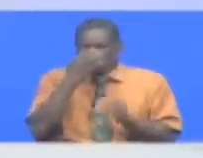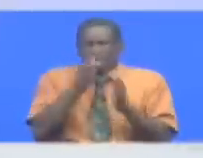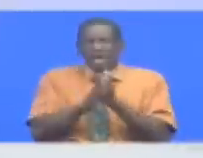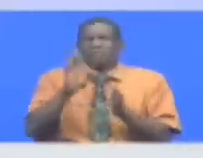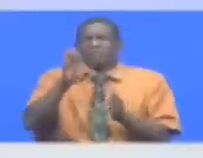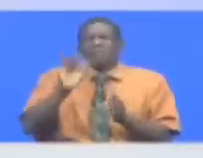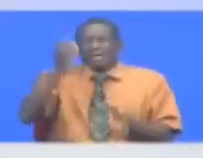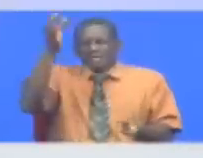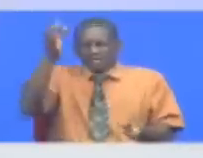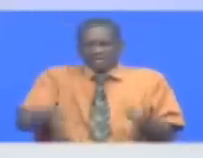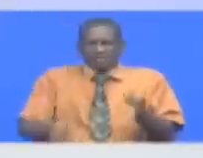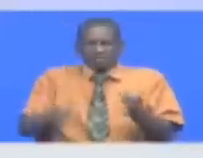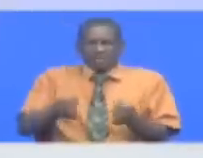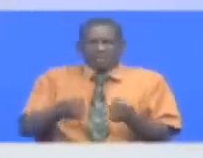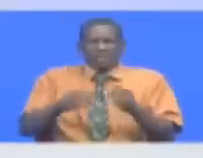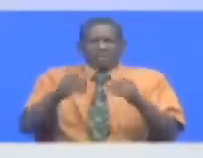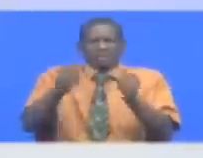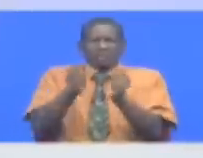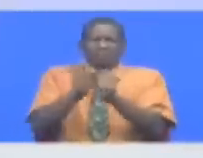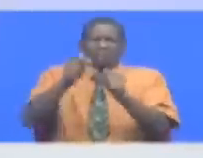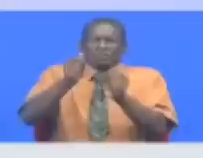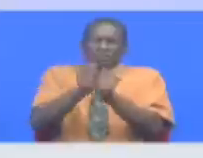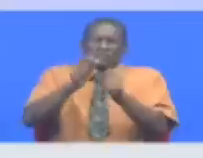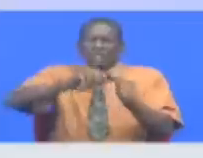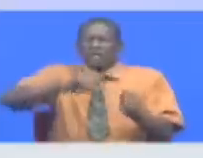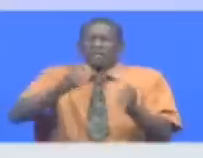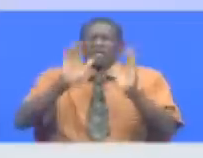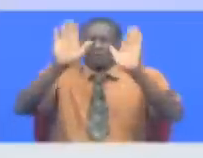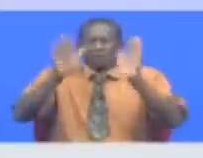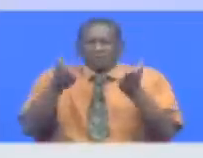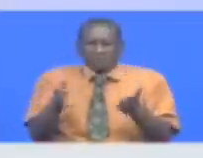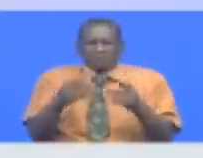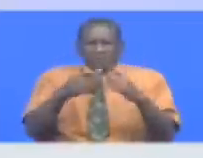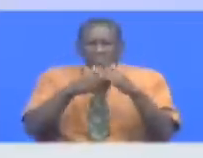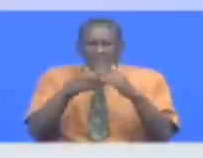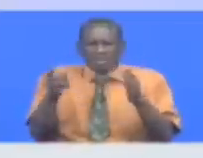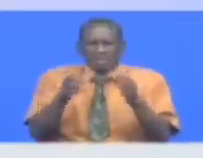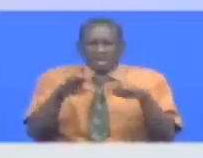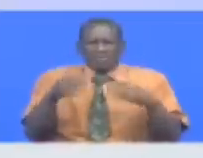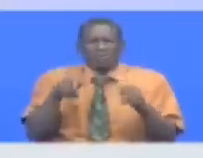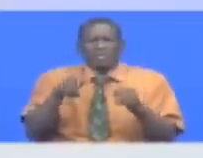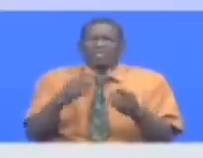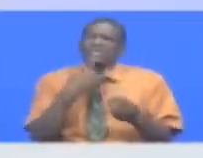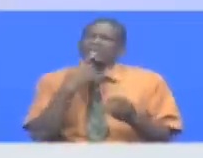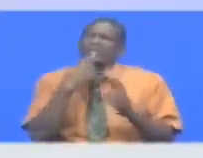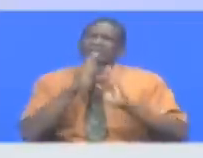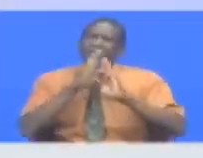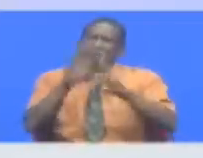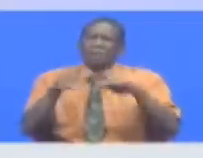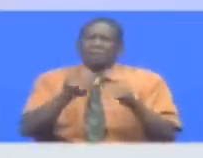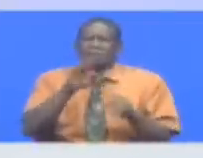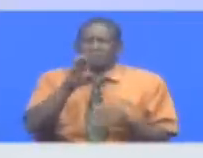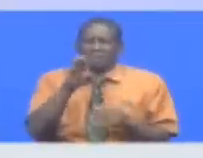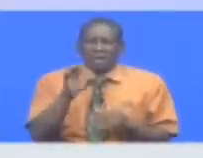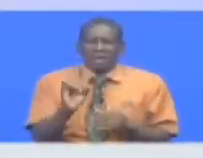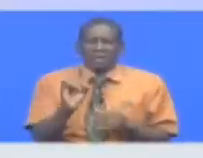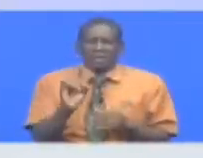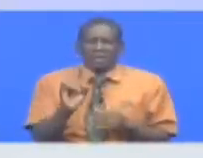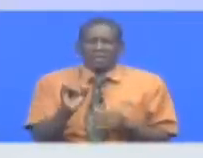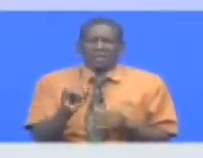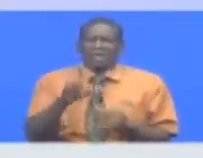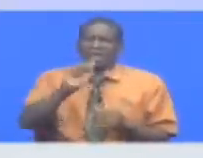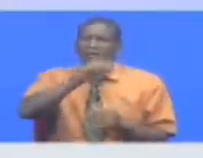judgment, among other critical national issues. But we start on his response on the BBI